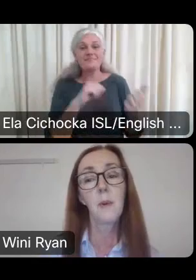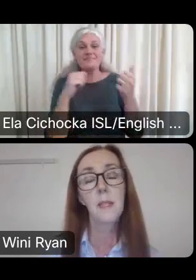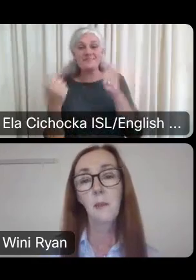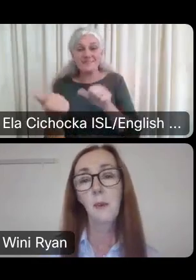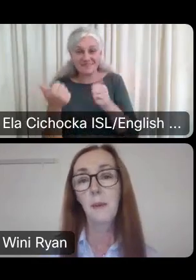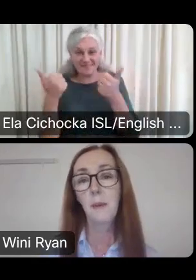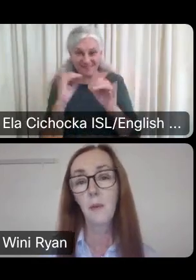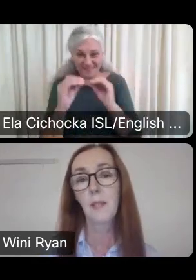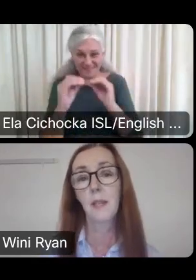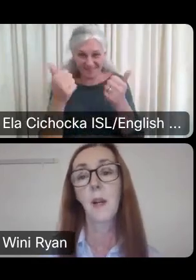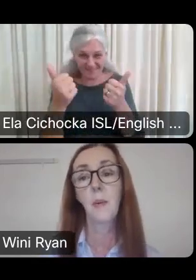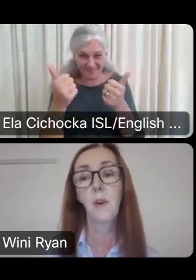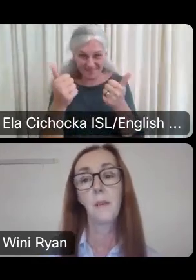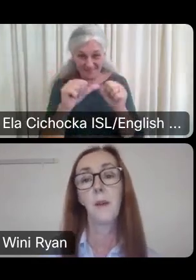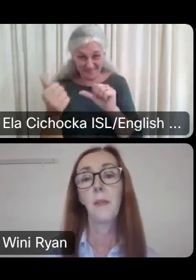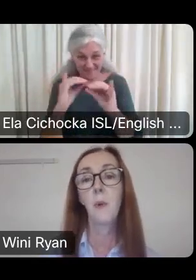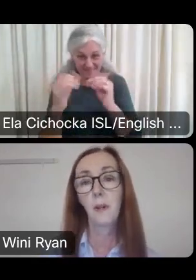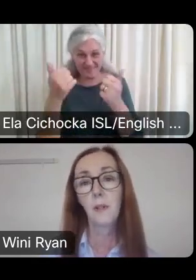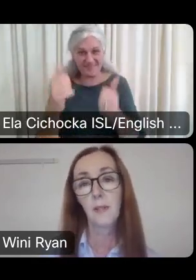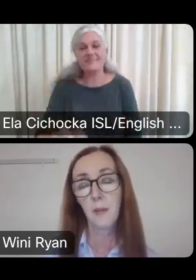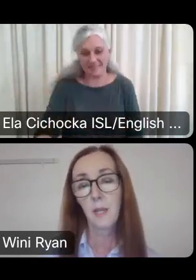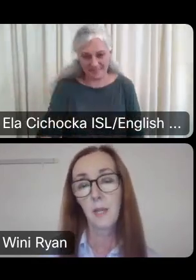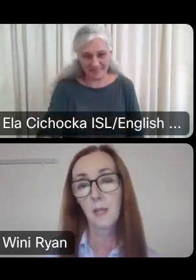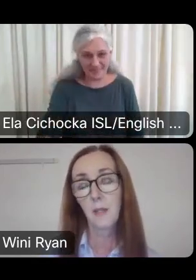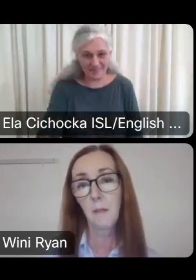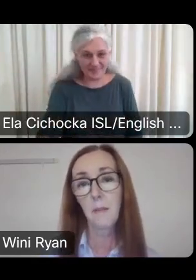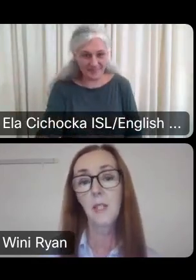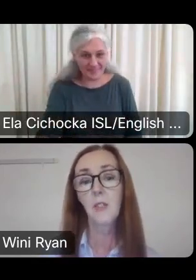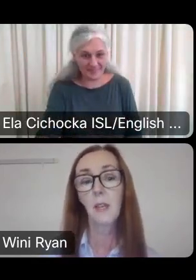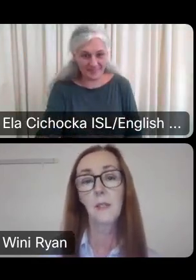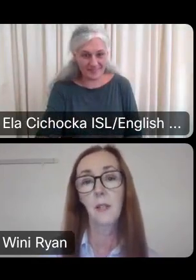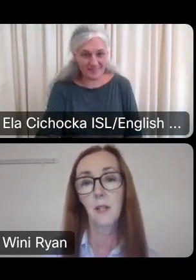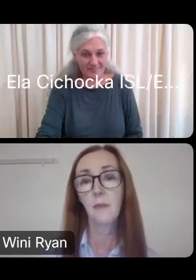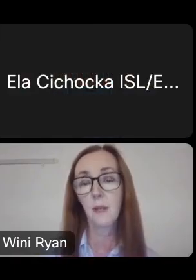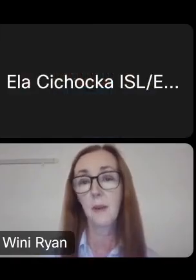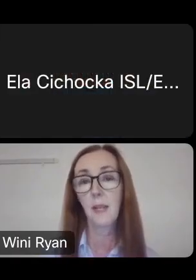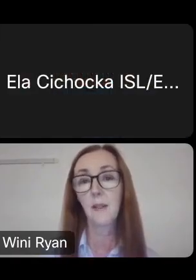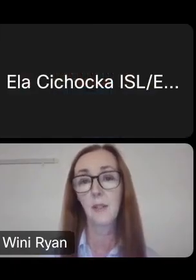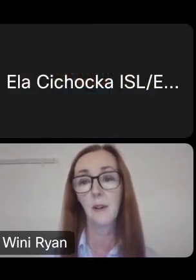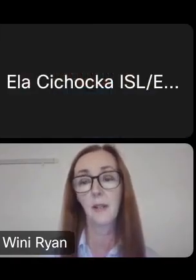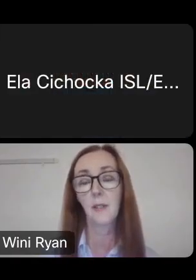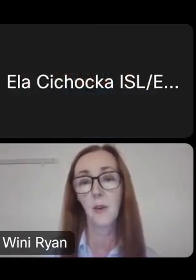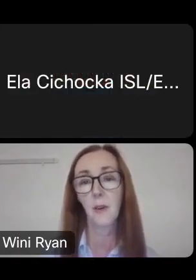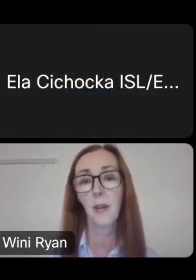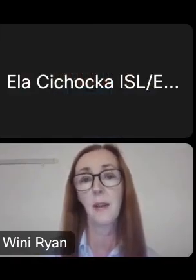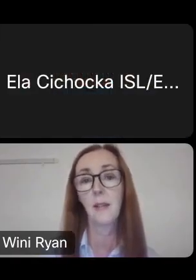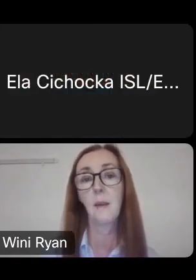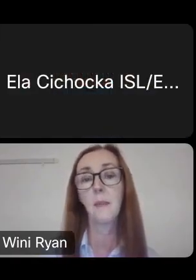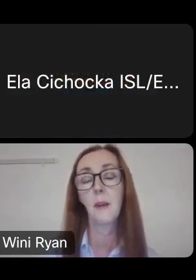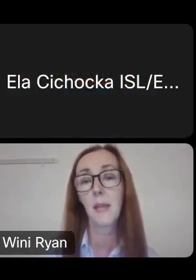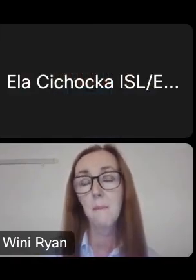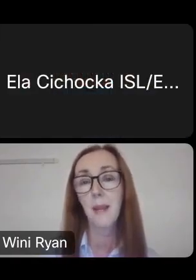More recently, we've been focusing in our program on the words that we use. And patients give us a lot of feedback in the surveys on